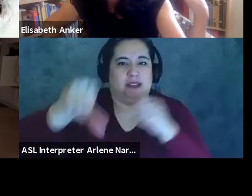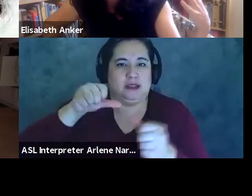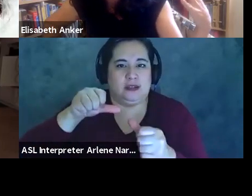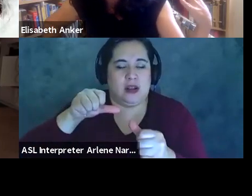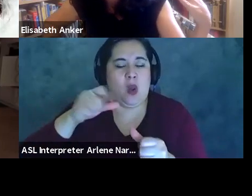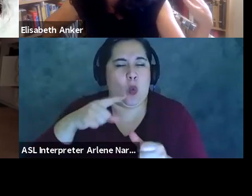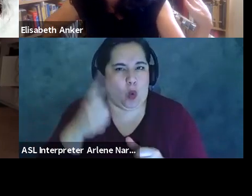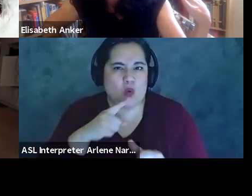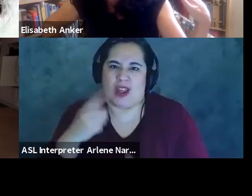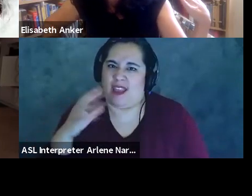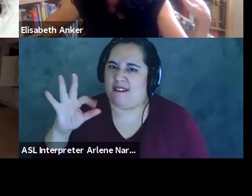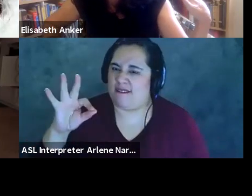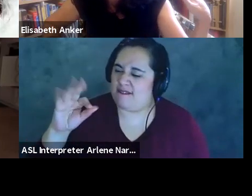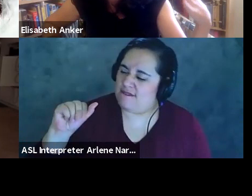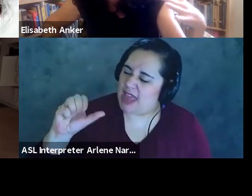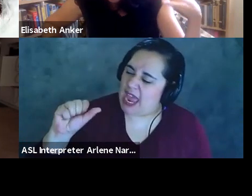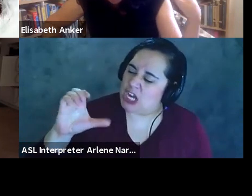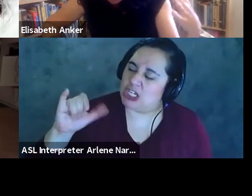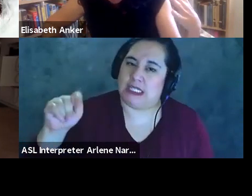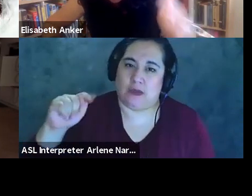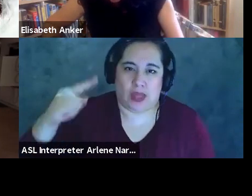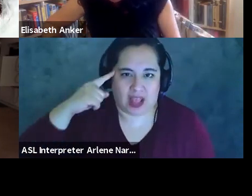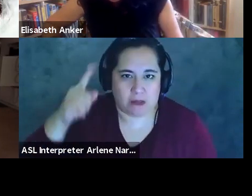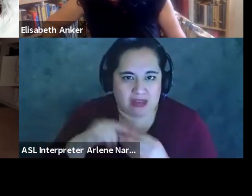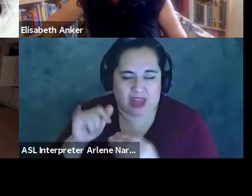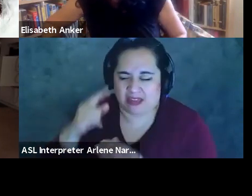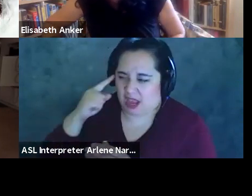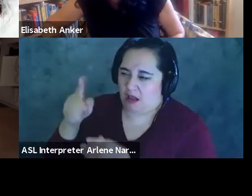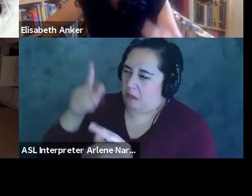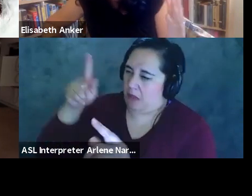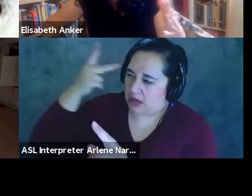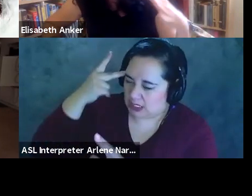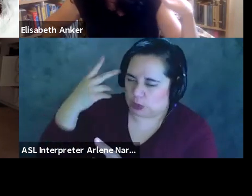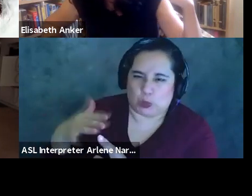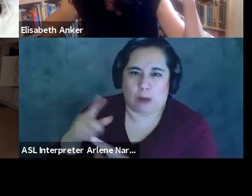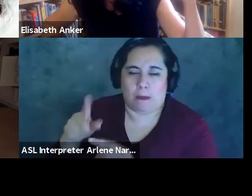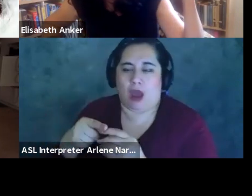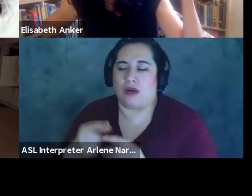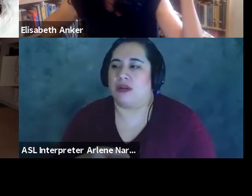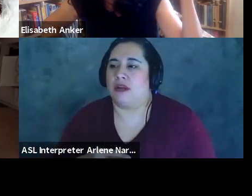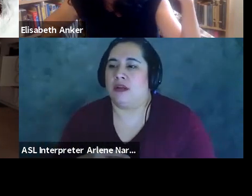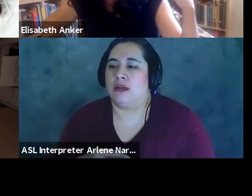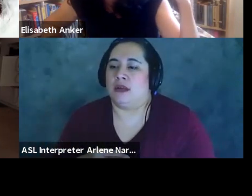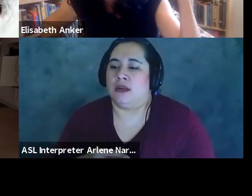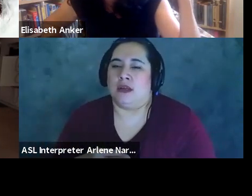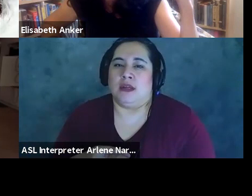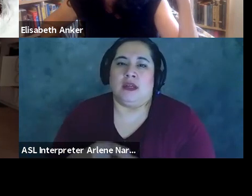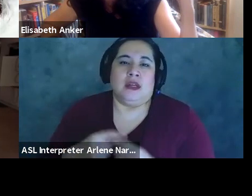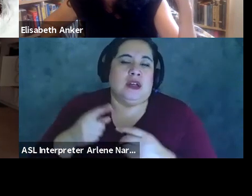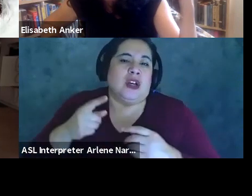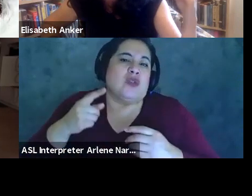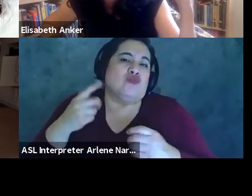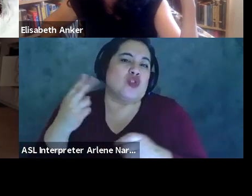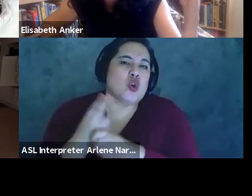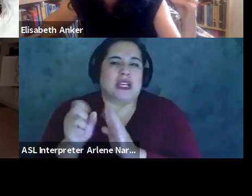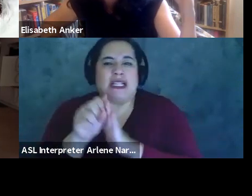quite fascist, if we use that term in order to think about a politics that is about the pleasures of using